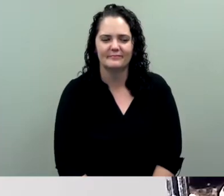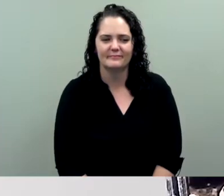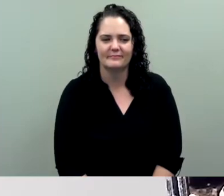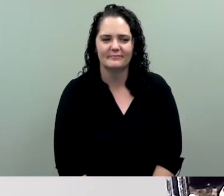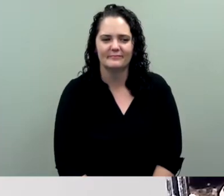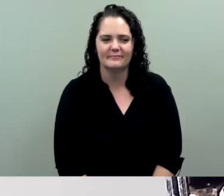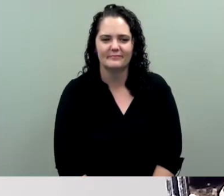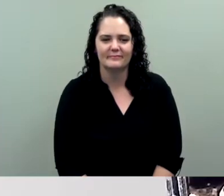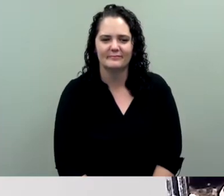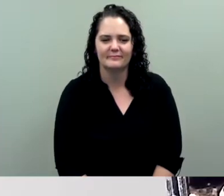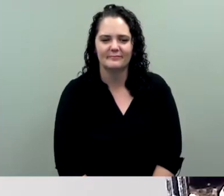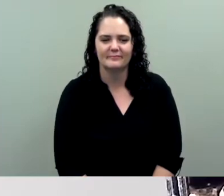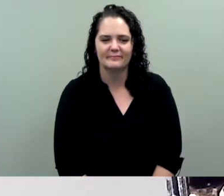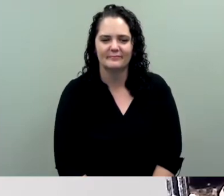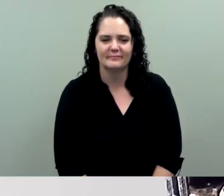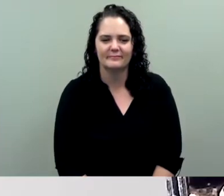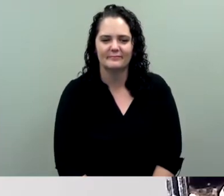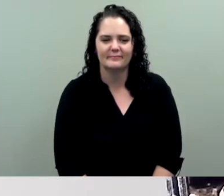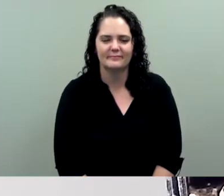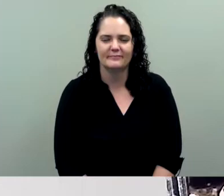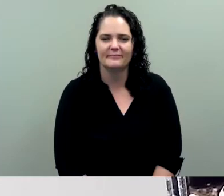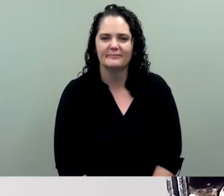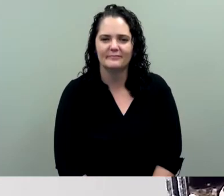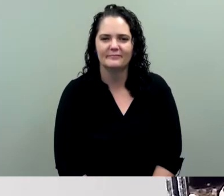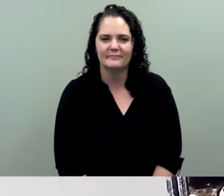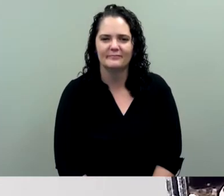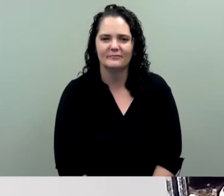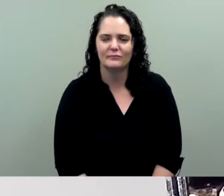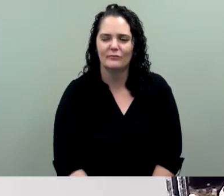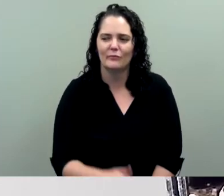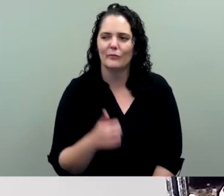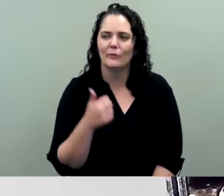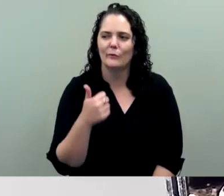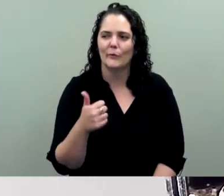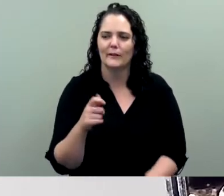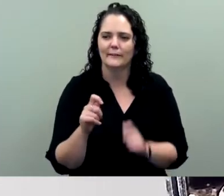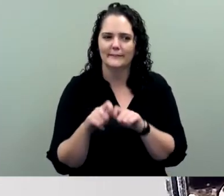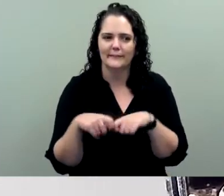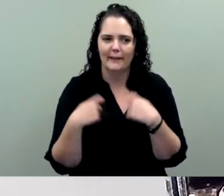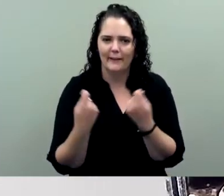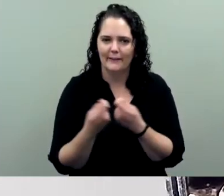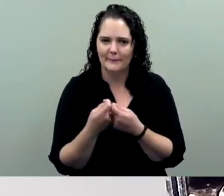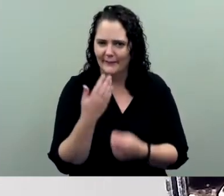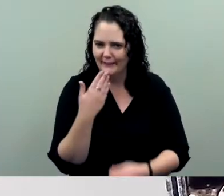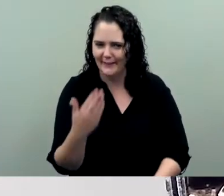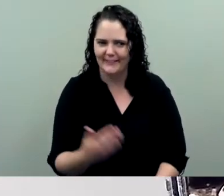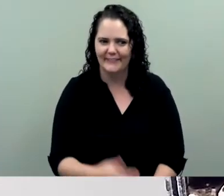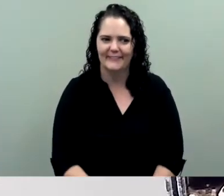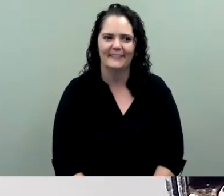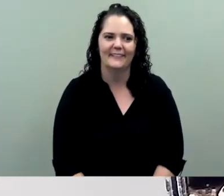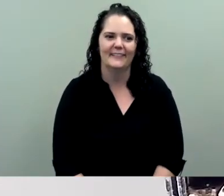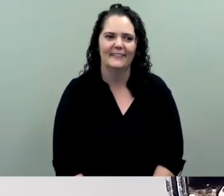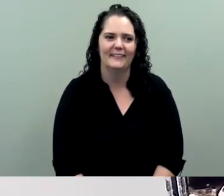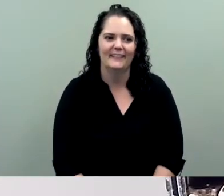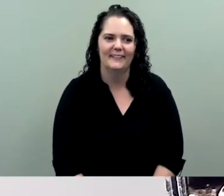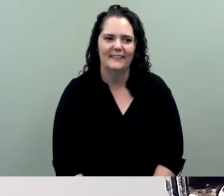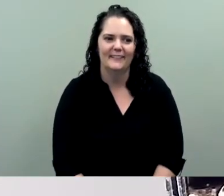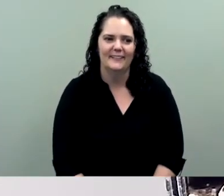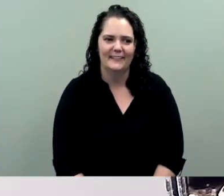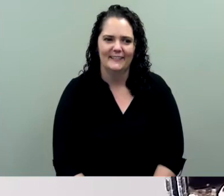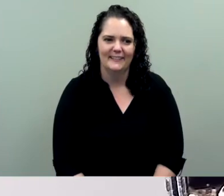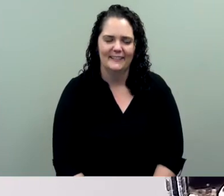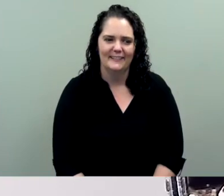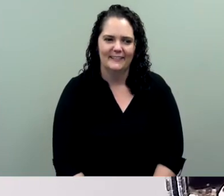go. All right. That was a team effort, everyone. Okay. There we go. Let me put her back. Okay. And